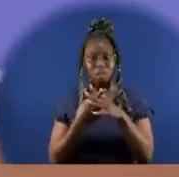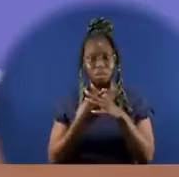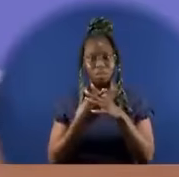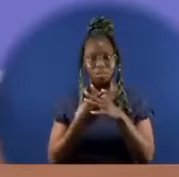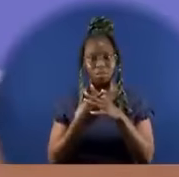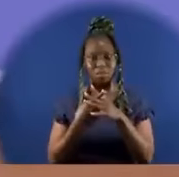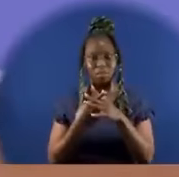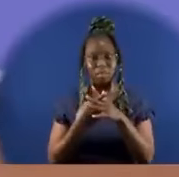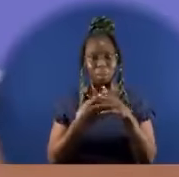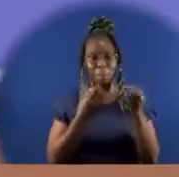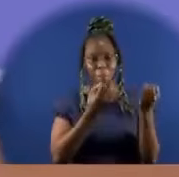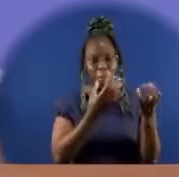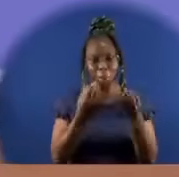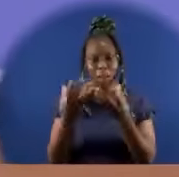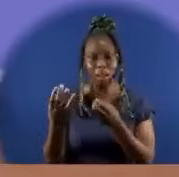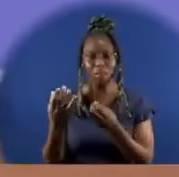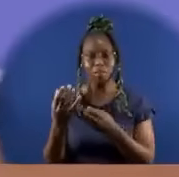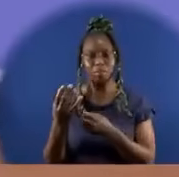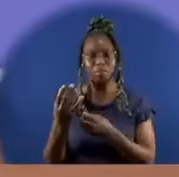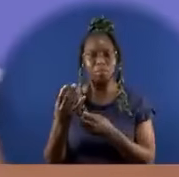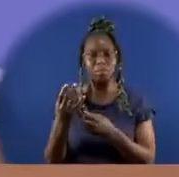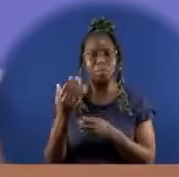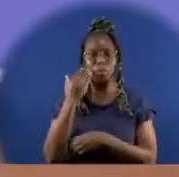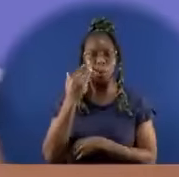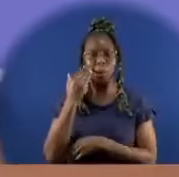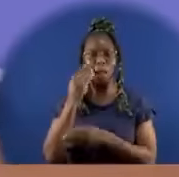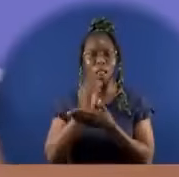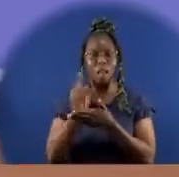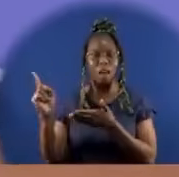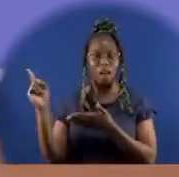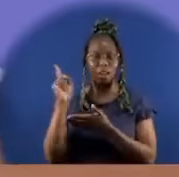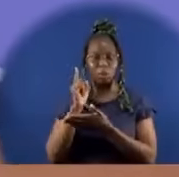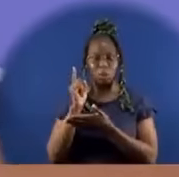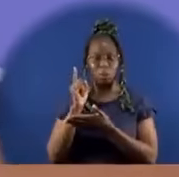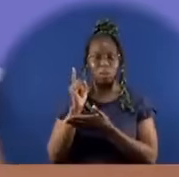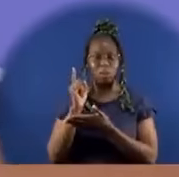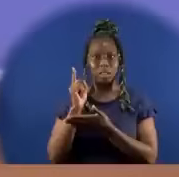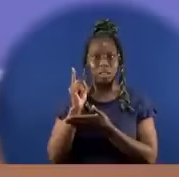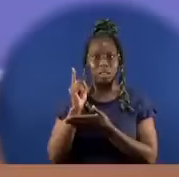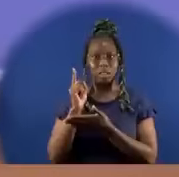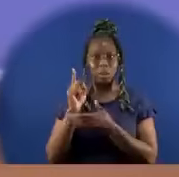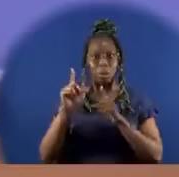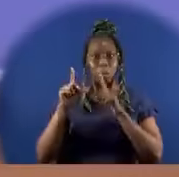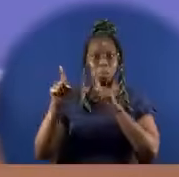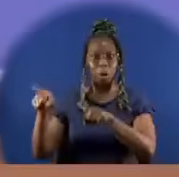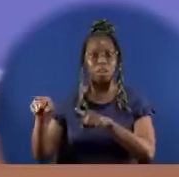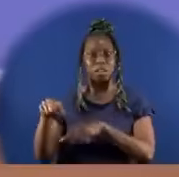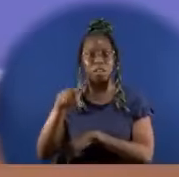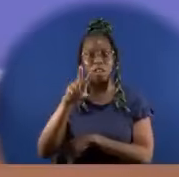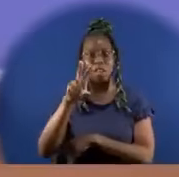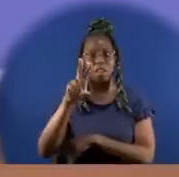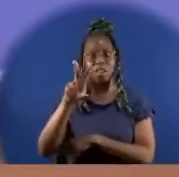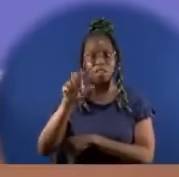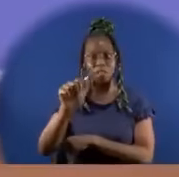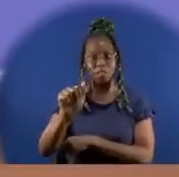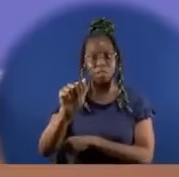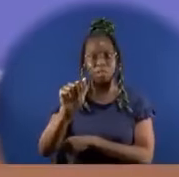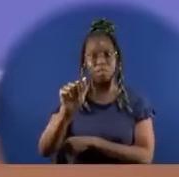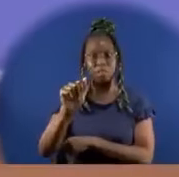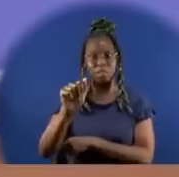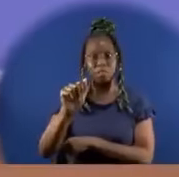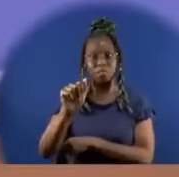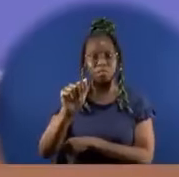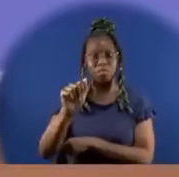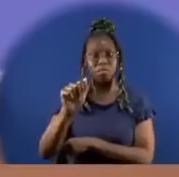you heard that last week some of us were in the Hampton Ministers Conference in Virginia. That's where we go